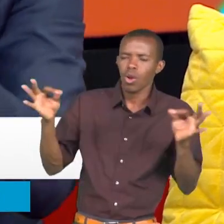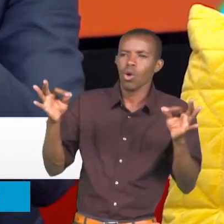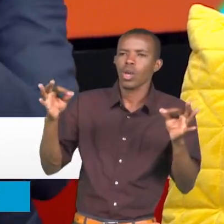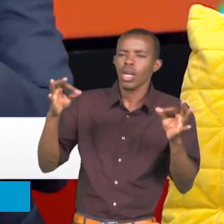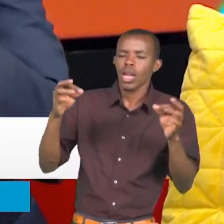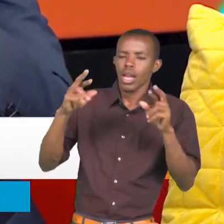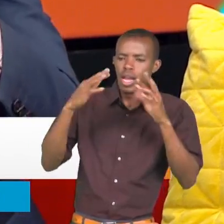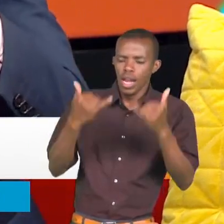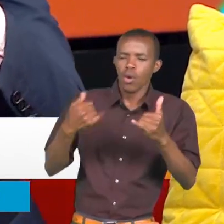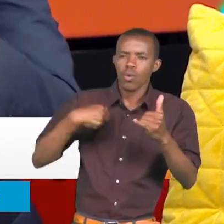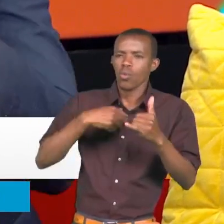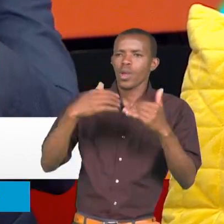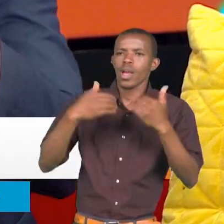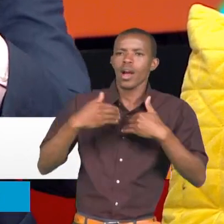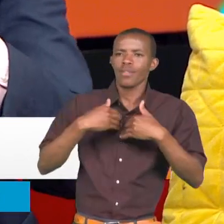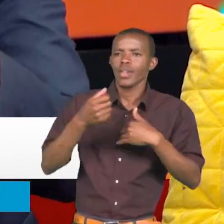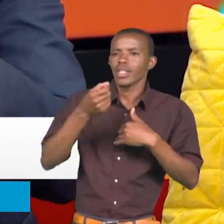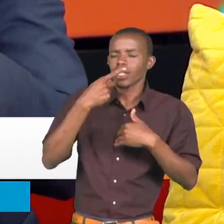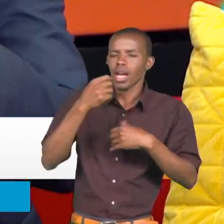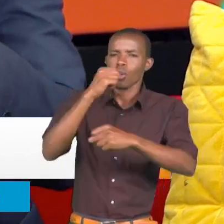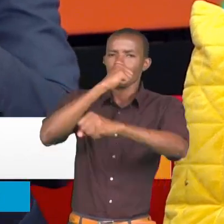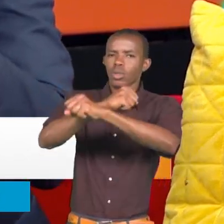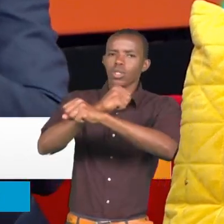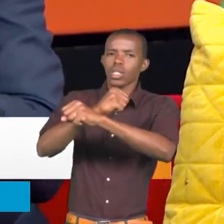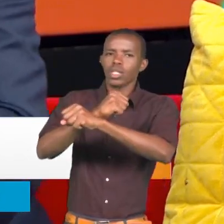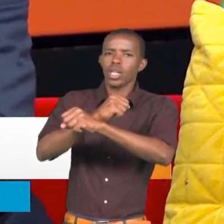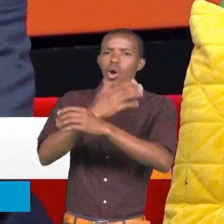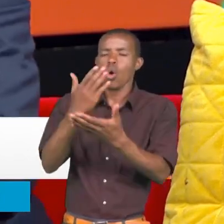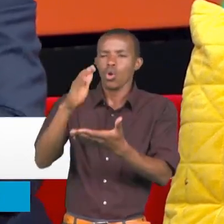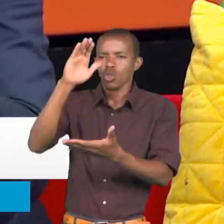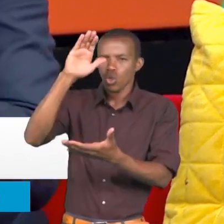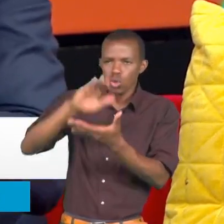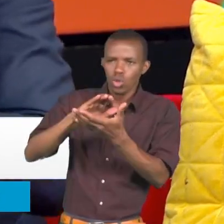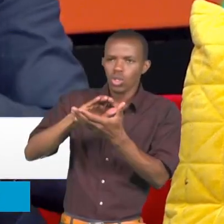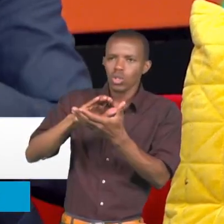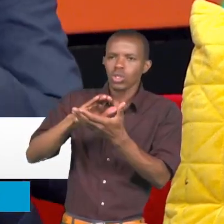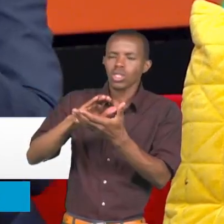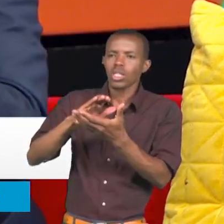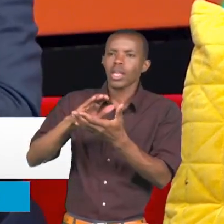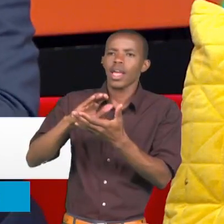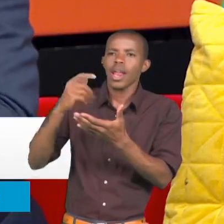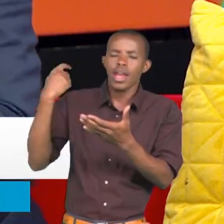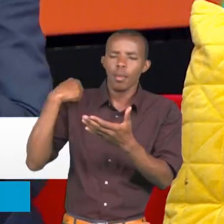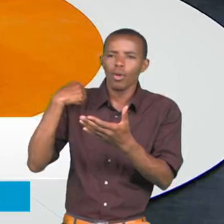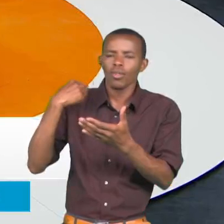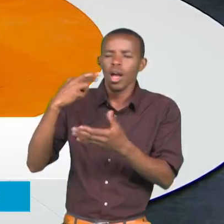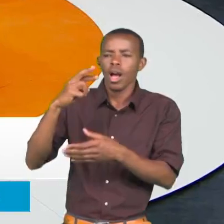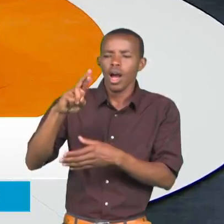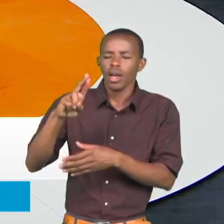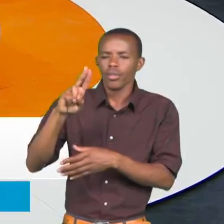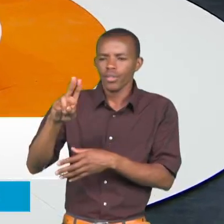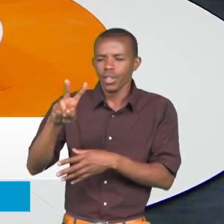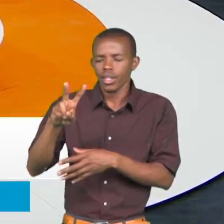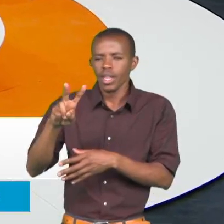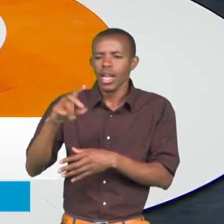having drugs to prevent, actually to reduce the load, is it? The Lord and everything, that is ARV. Yeah. Absolutely. Now,